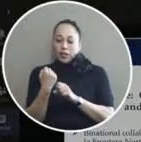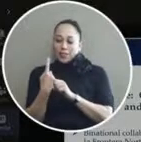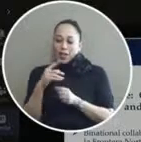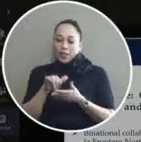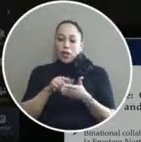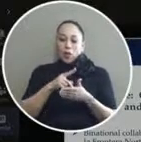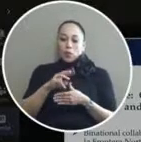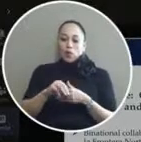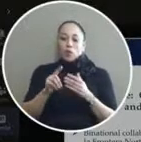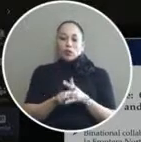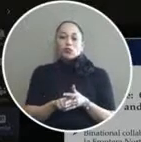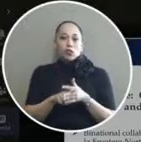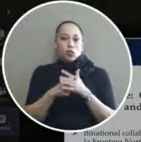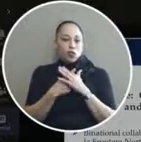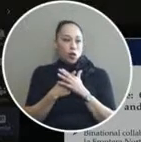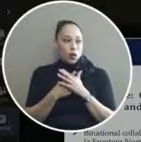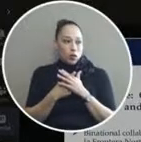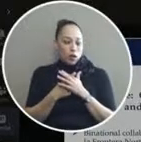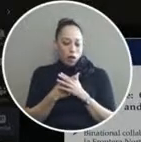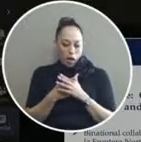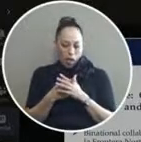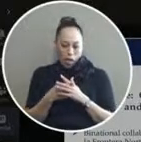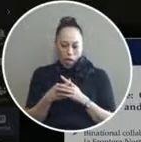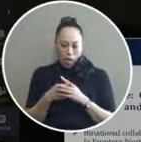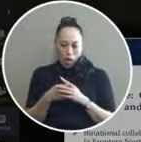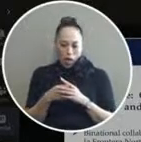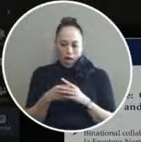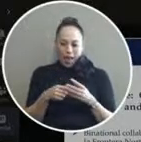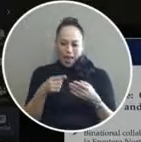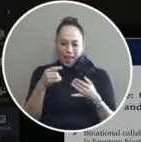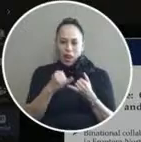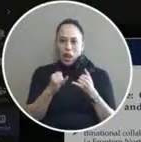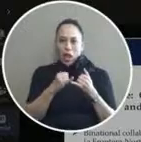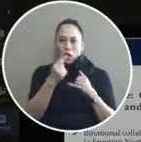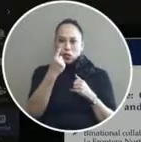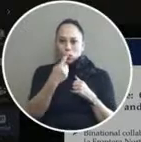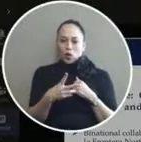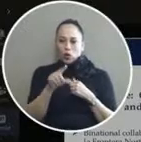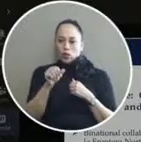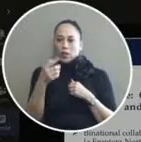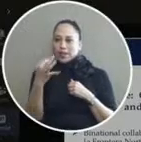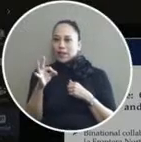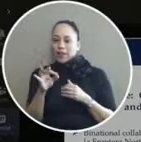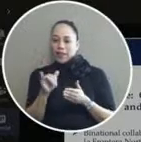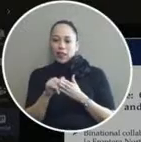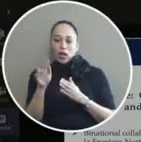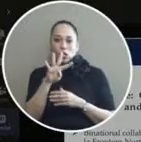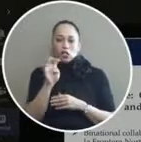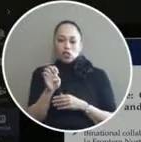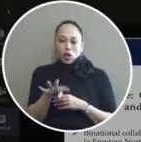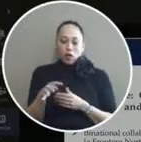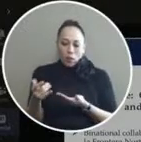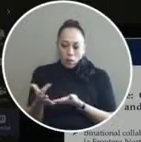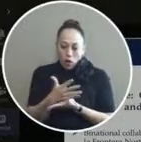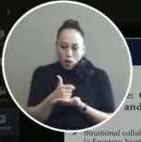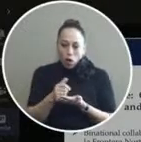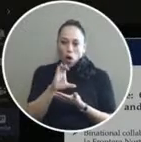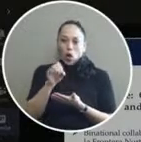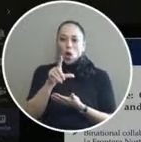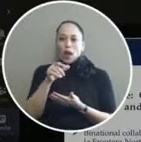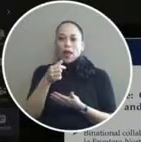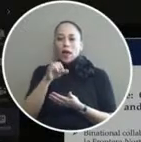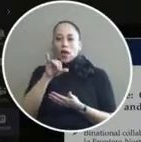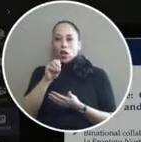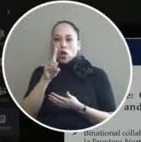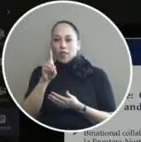program was started in the last quarter of 2019. We sent out the surveyors with Colegio de la Frontera, our partner